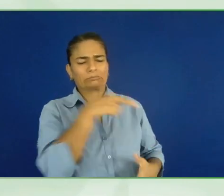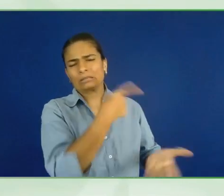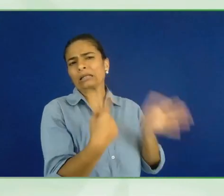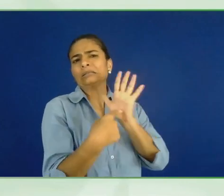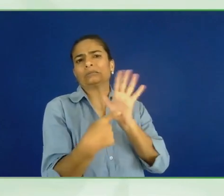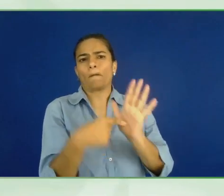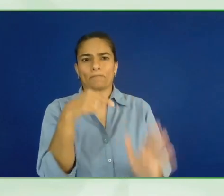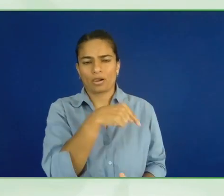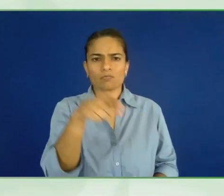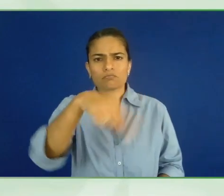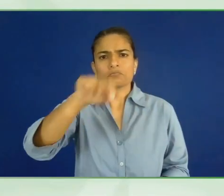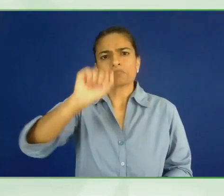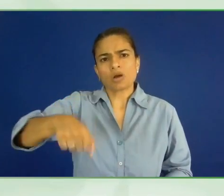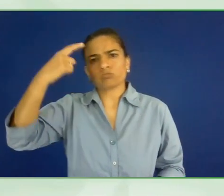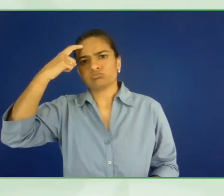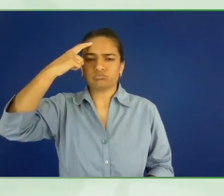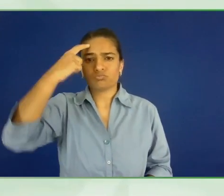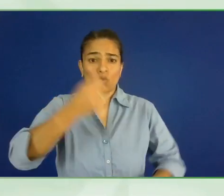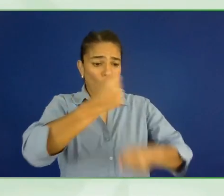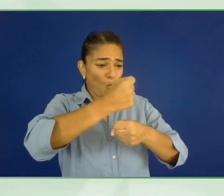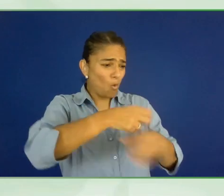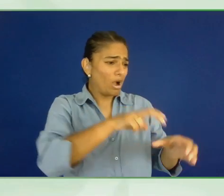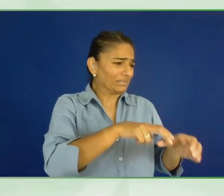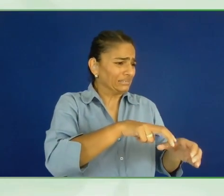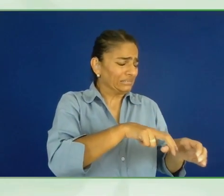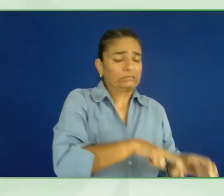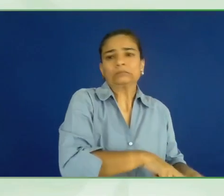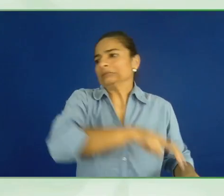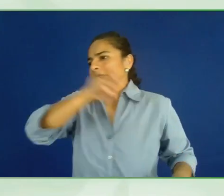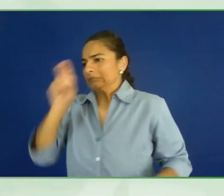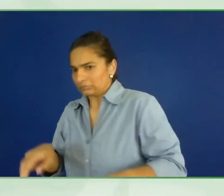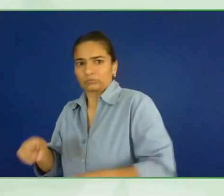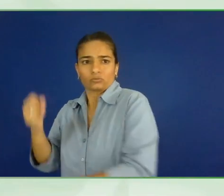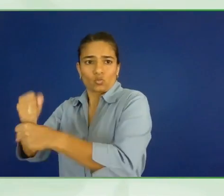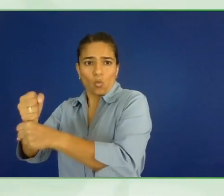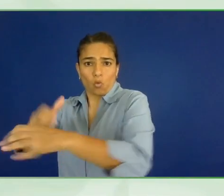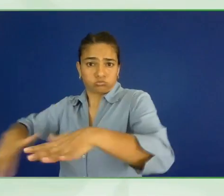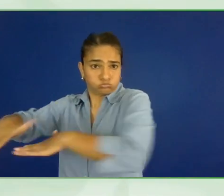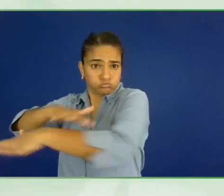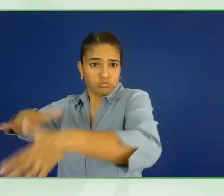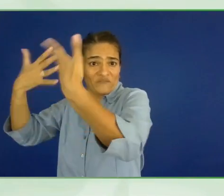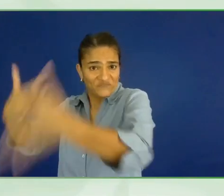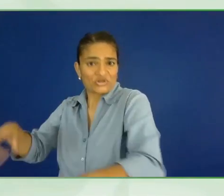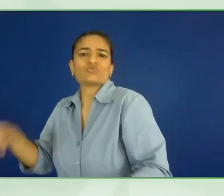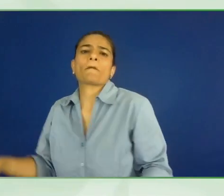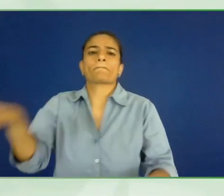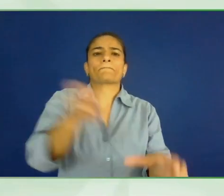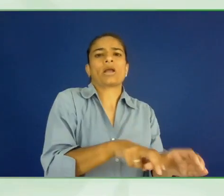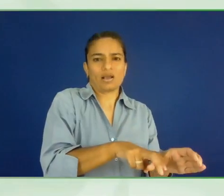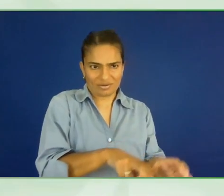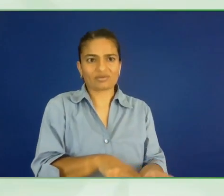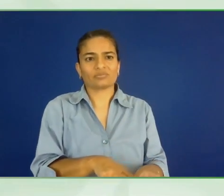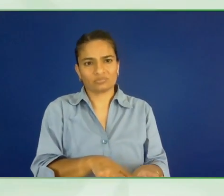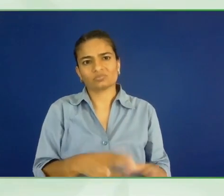leave to follow the work, or in his case, he really wanted to leave home and have that experience as a young man living outside of his